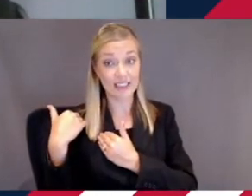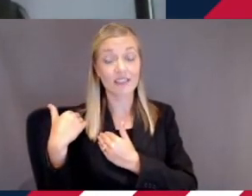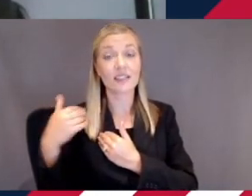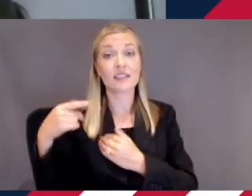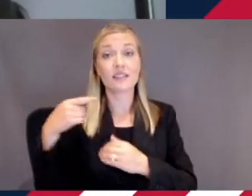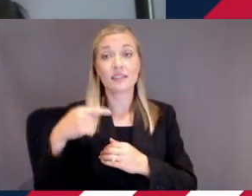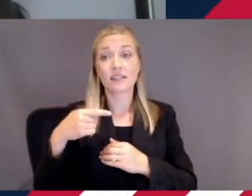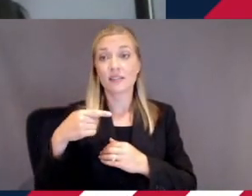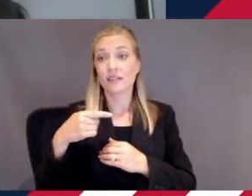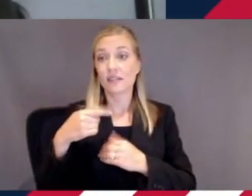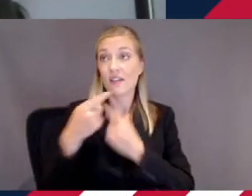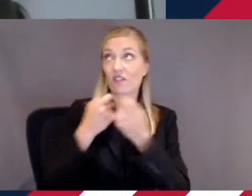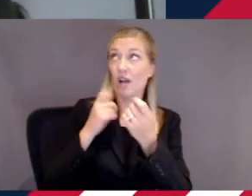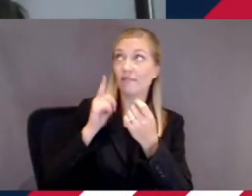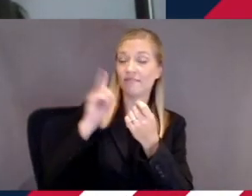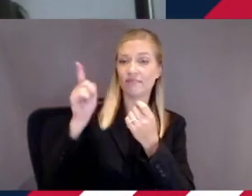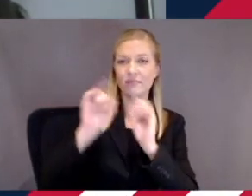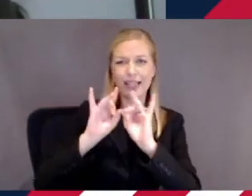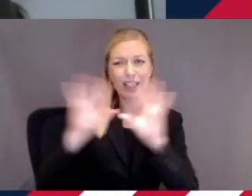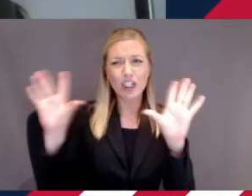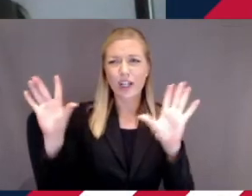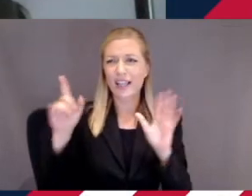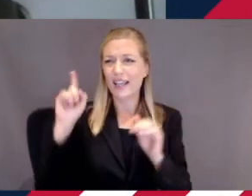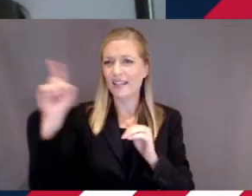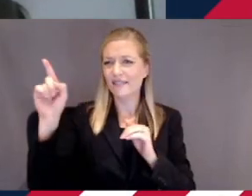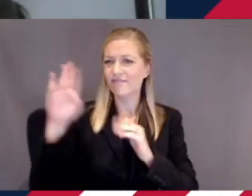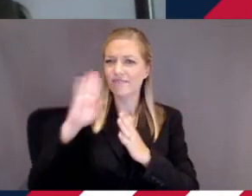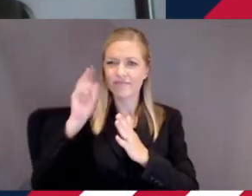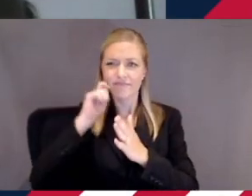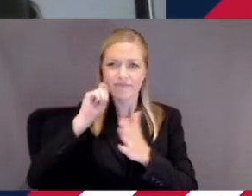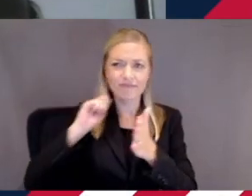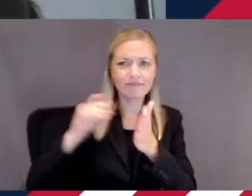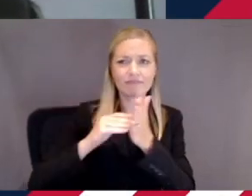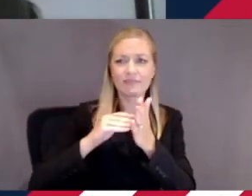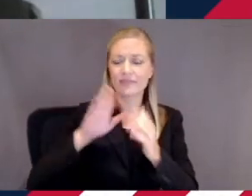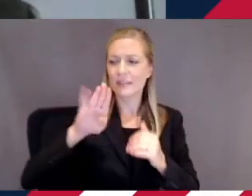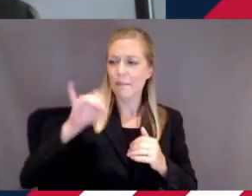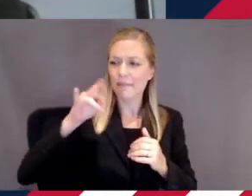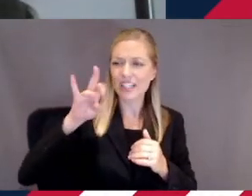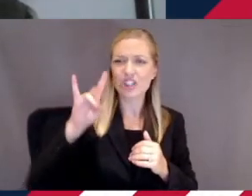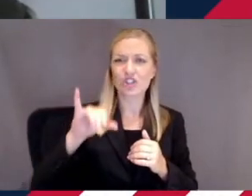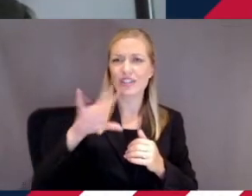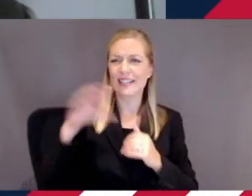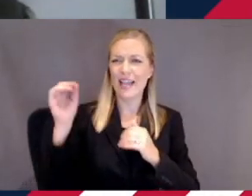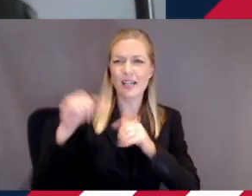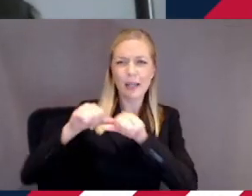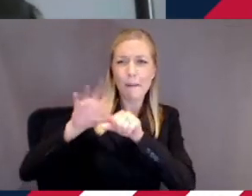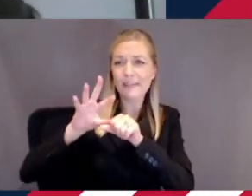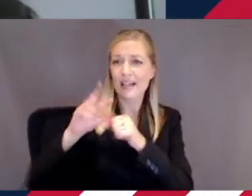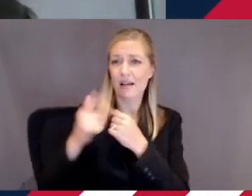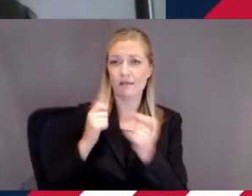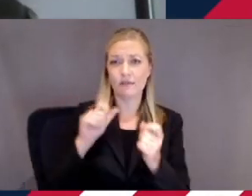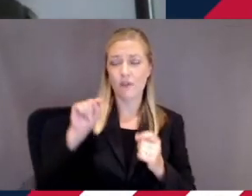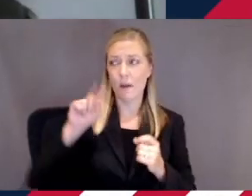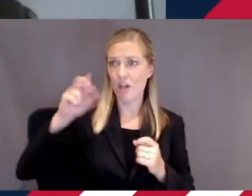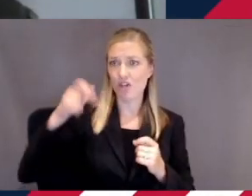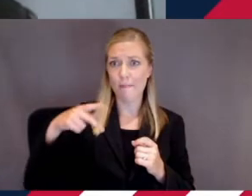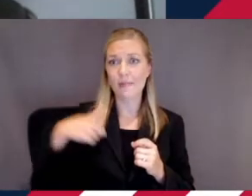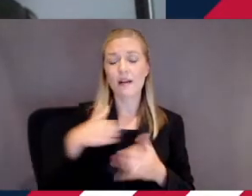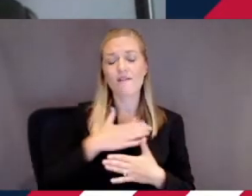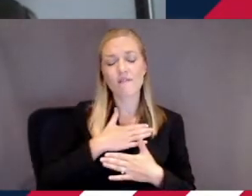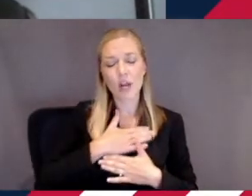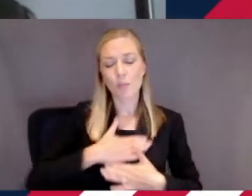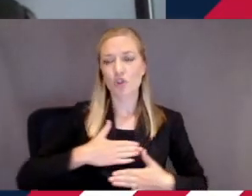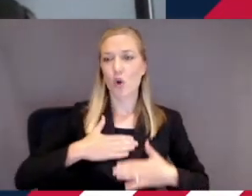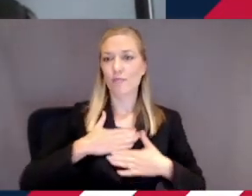and incompetence of Donald Trump. And I am very appreciative of the willingness of people, and it's not the easiest thing to